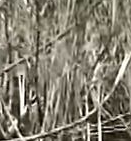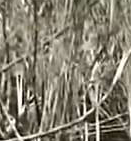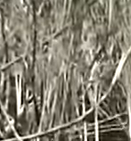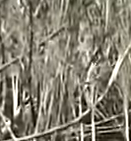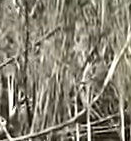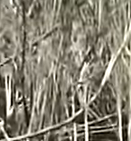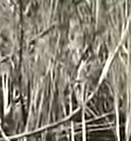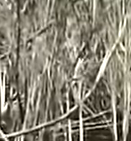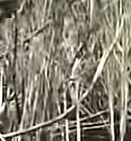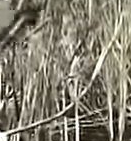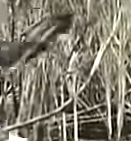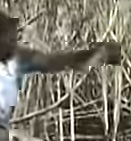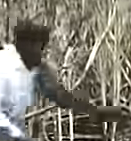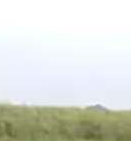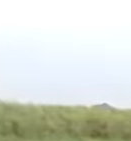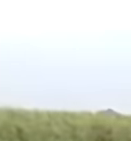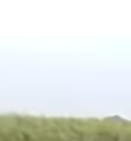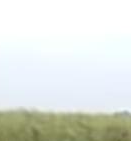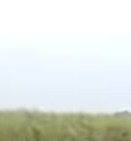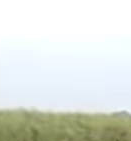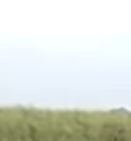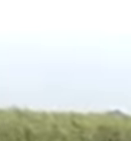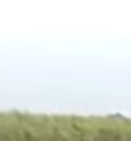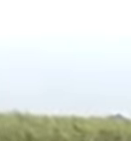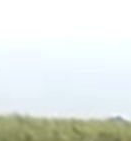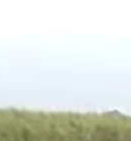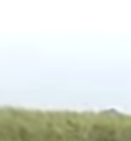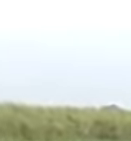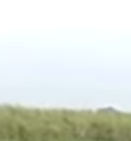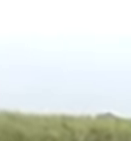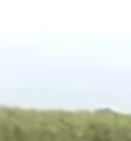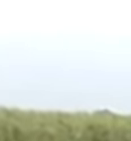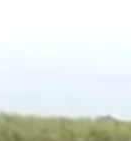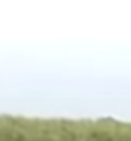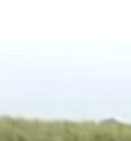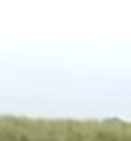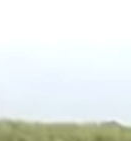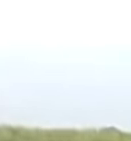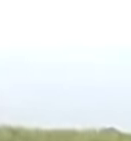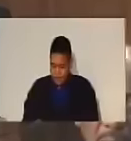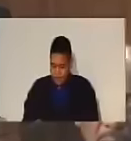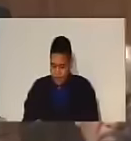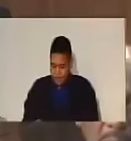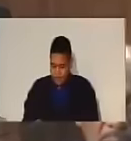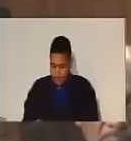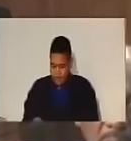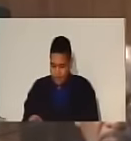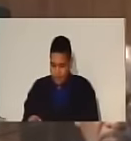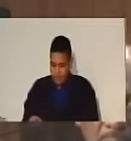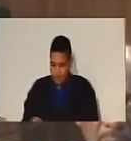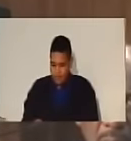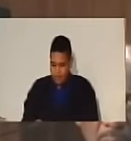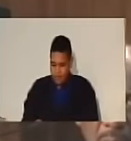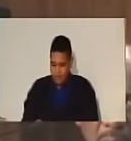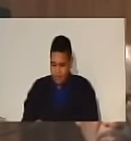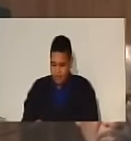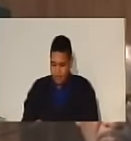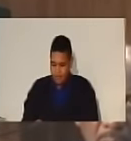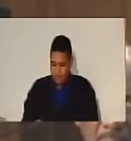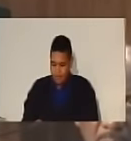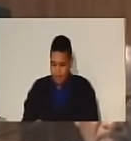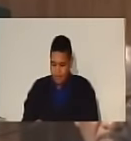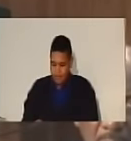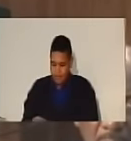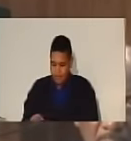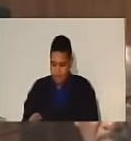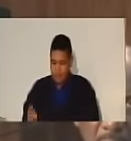the 2,800 hectare property which will be leased to cane farmers in 18 block sizes. Applicants have already been shortlisted and